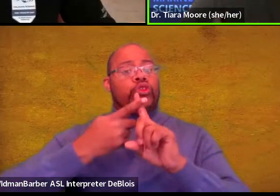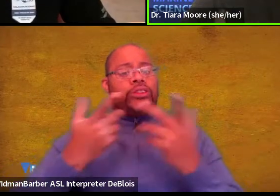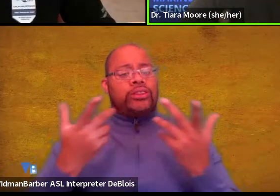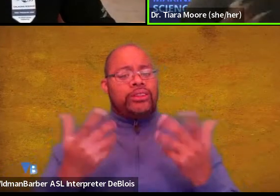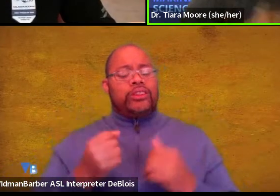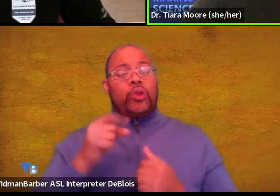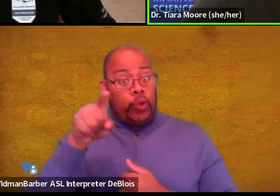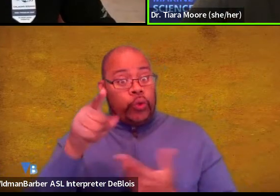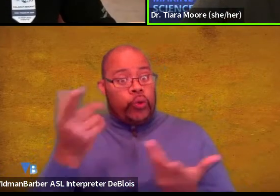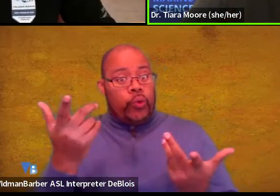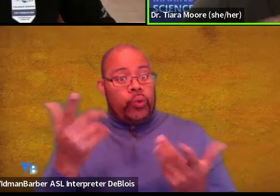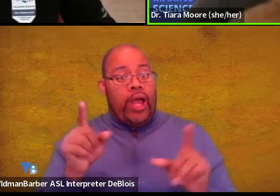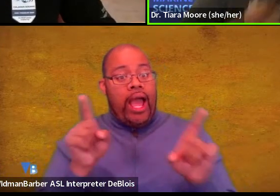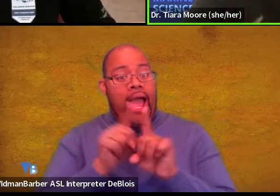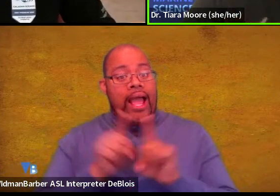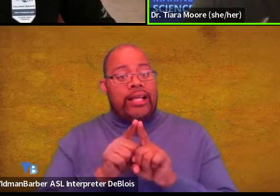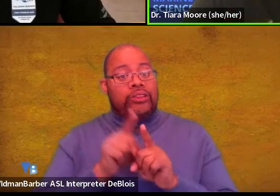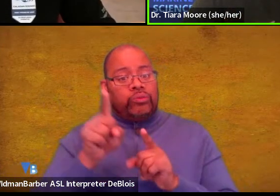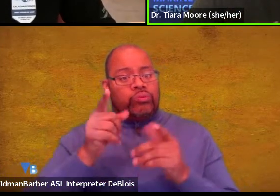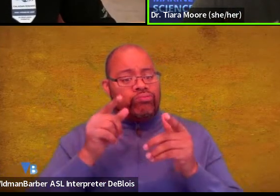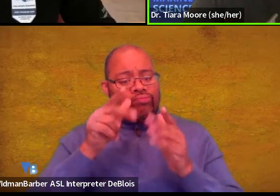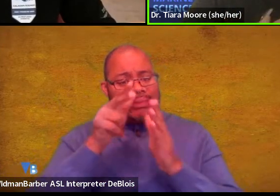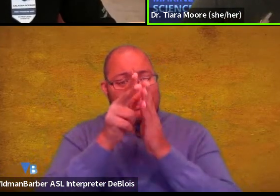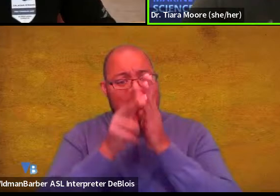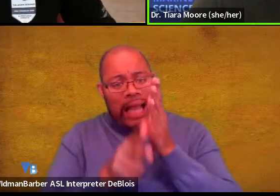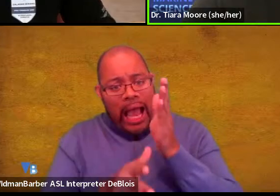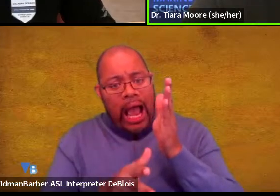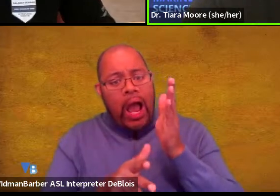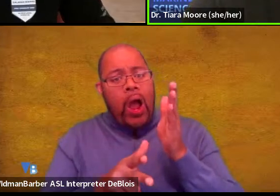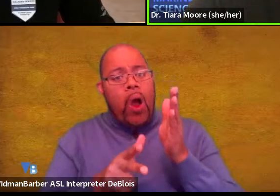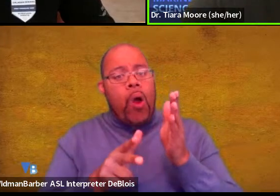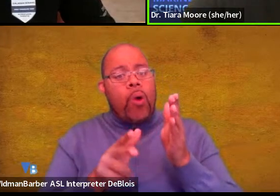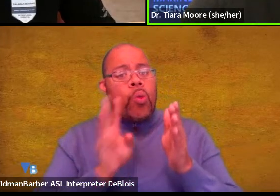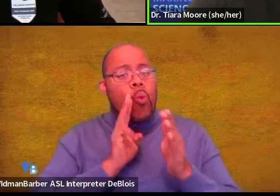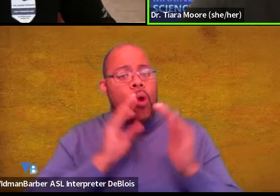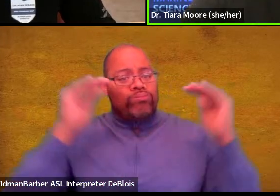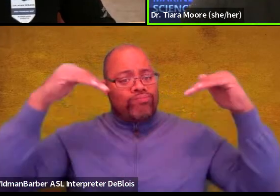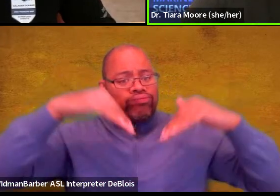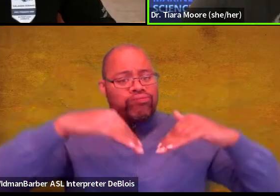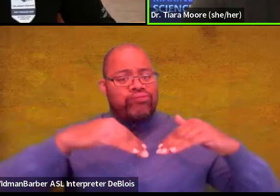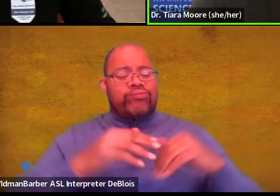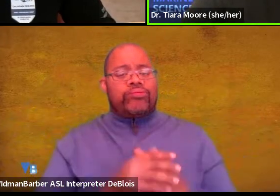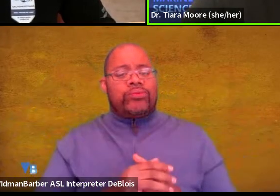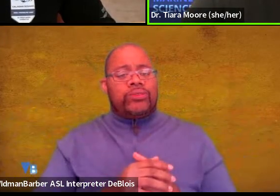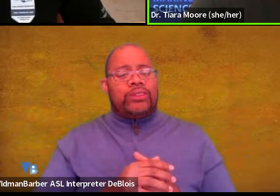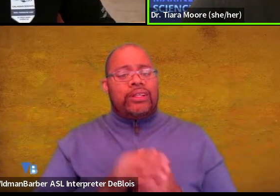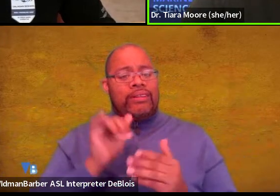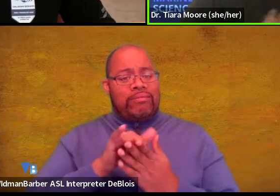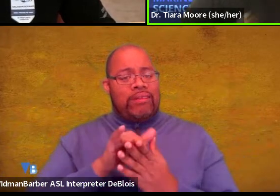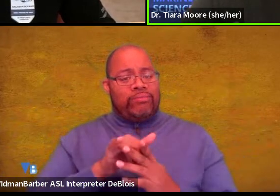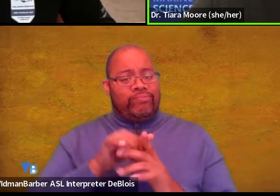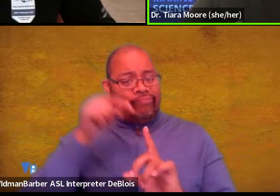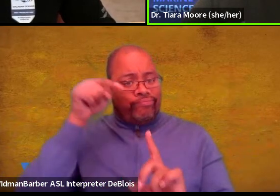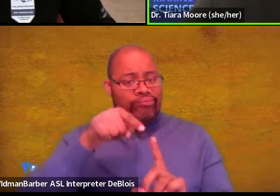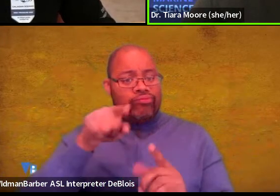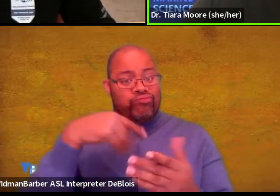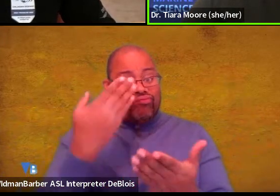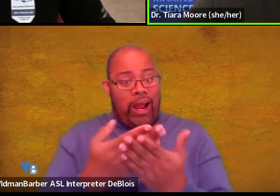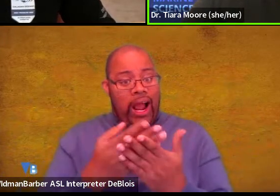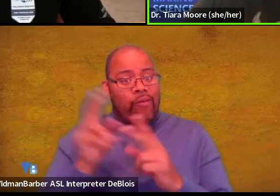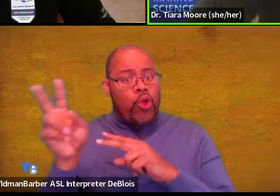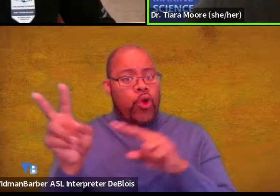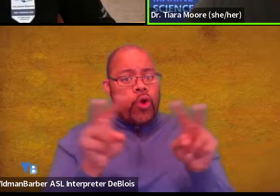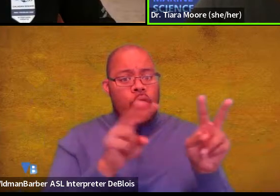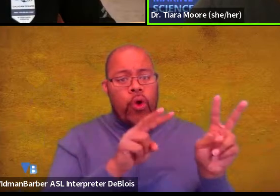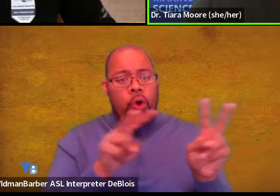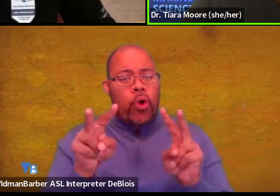So as you're going down the water column, you're going to the Challenger Deep, you get there, you look